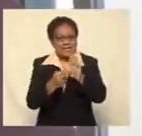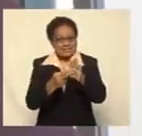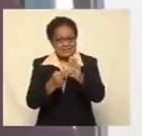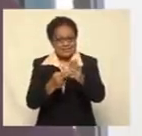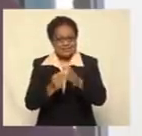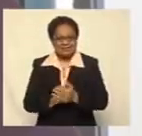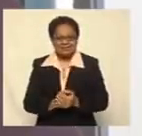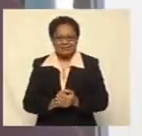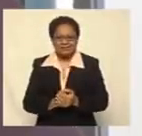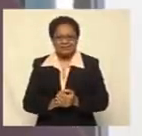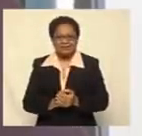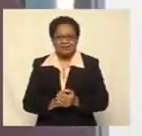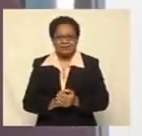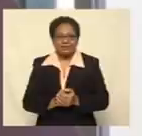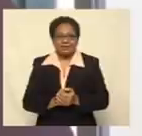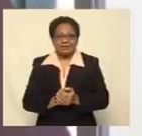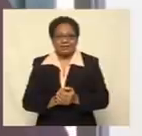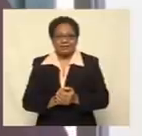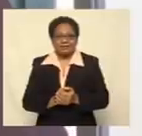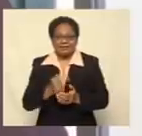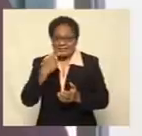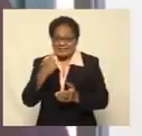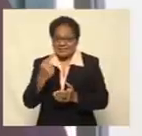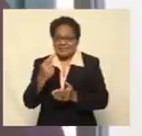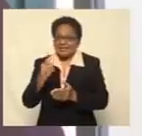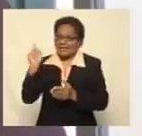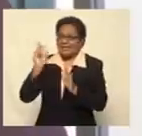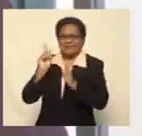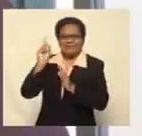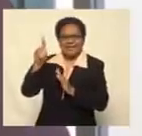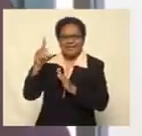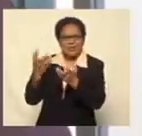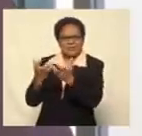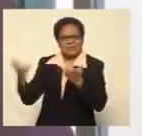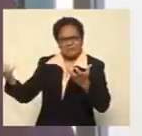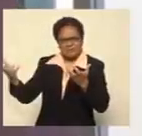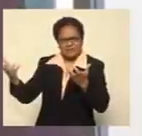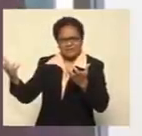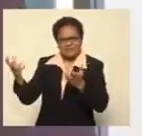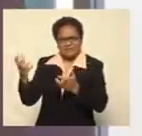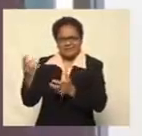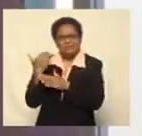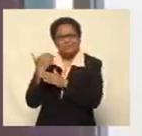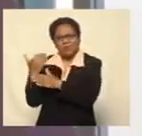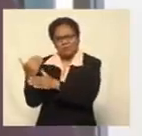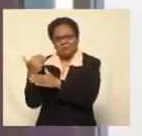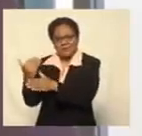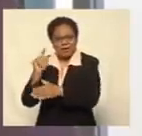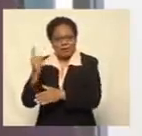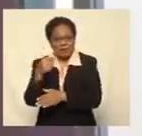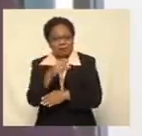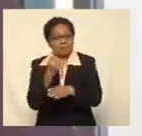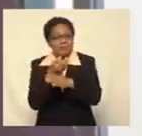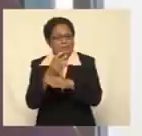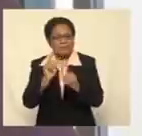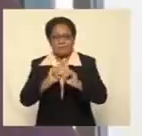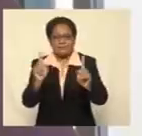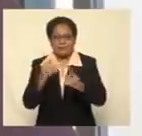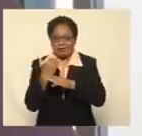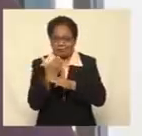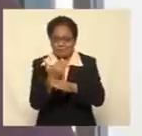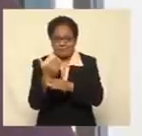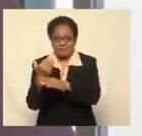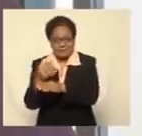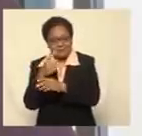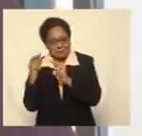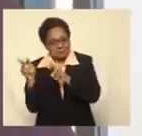scene contributes to the whole town here, whereas in Deneral you're a bit isolated. And so all the merchants, and we've tried to